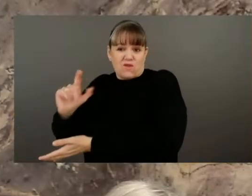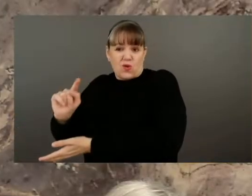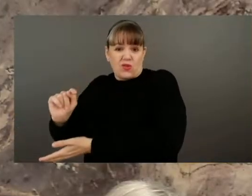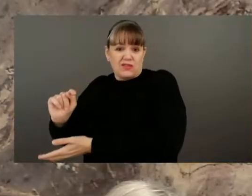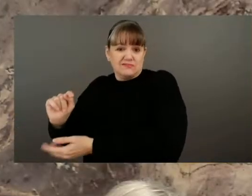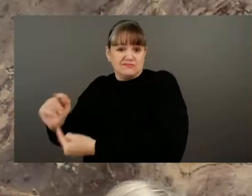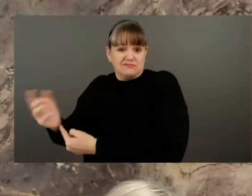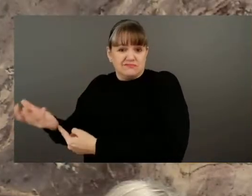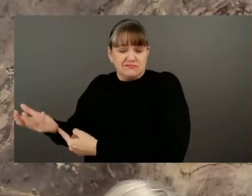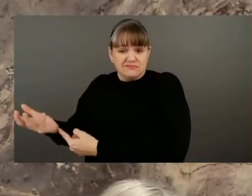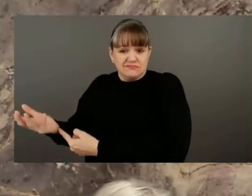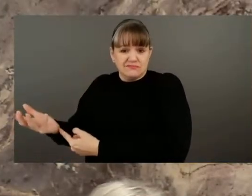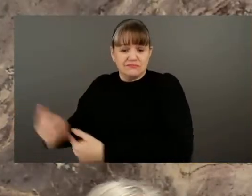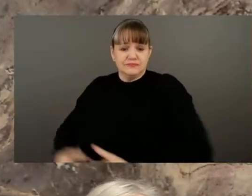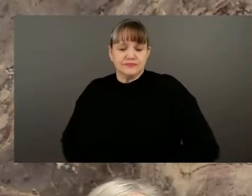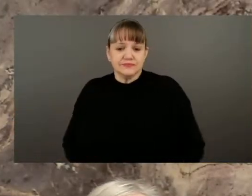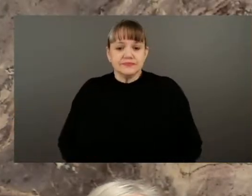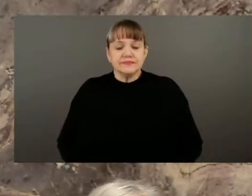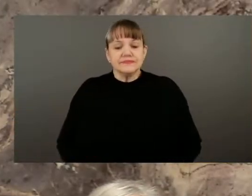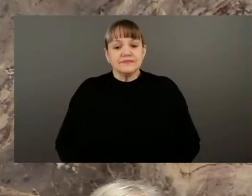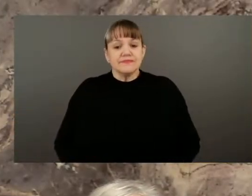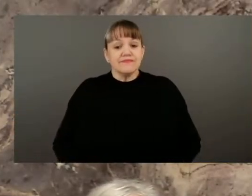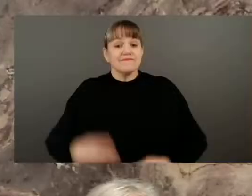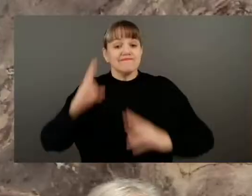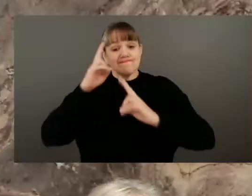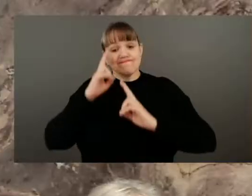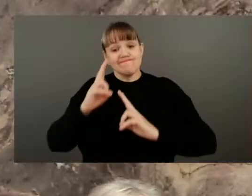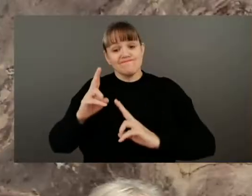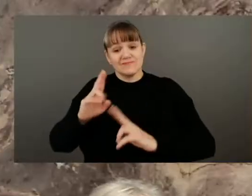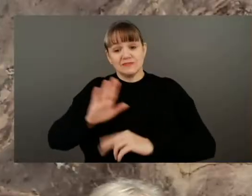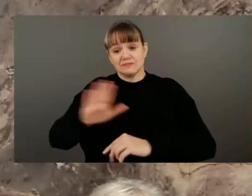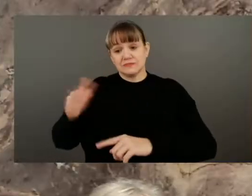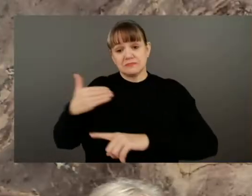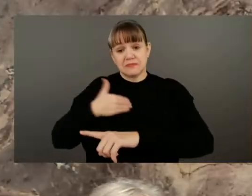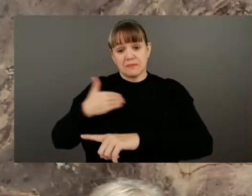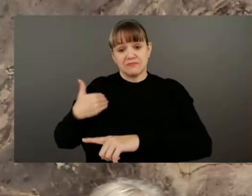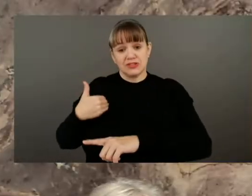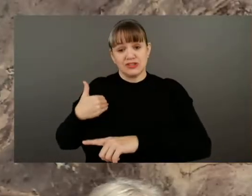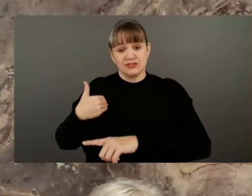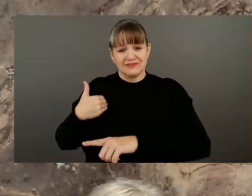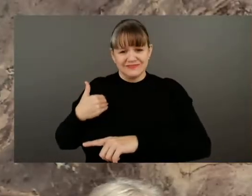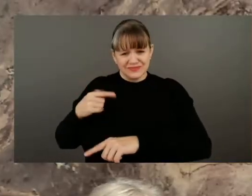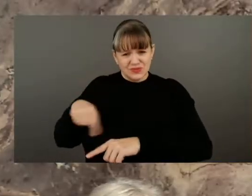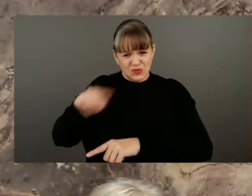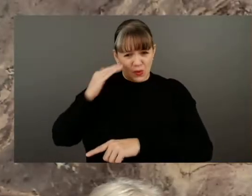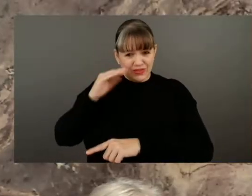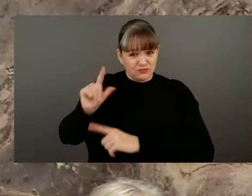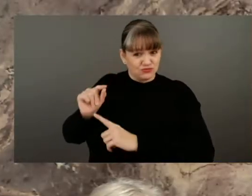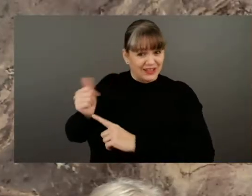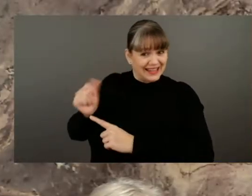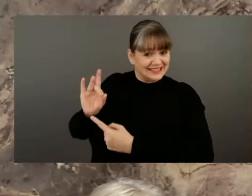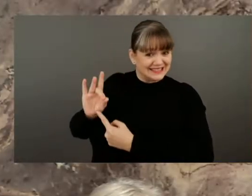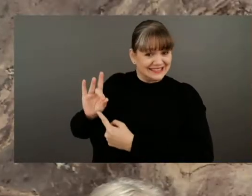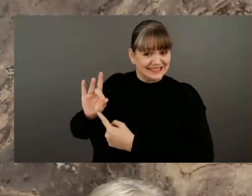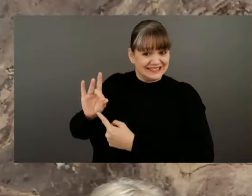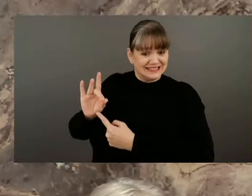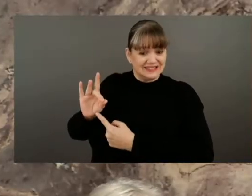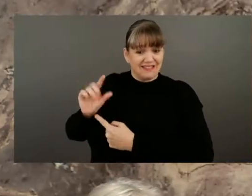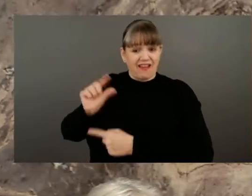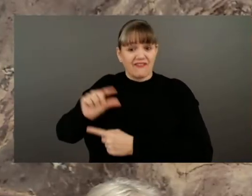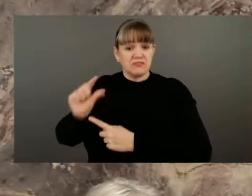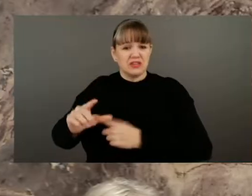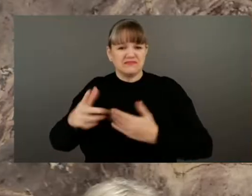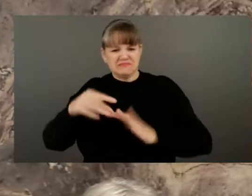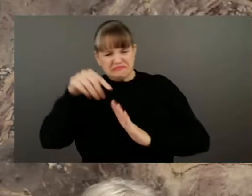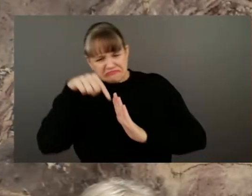member, he will know that in 2018 the government did an extensive review of hydraulic fracturing.